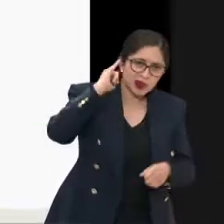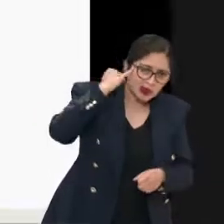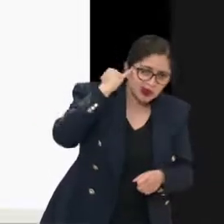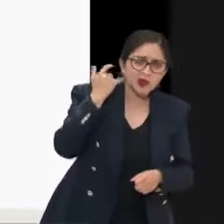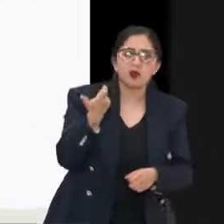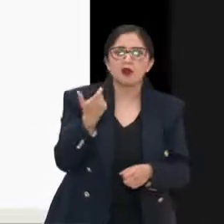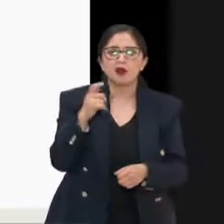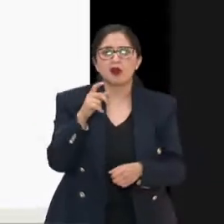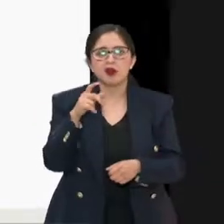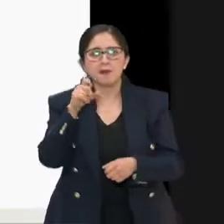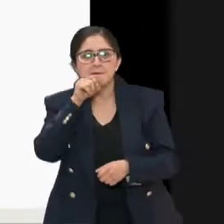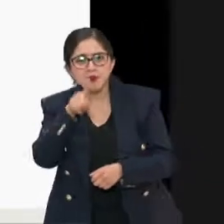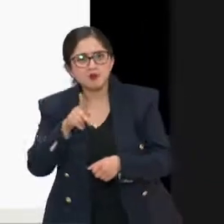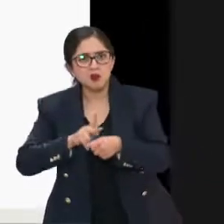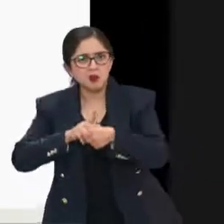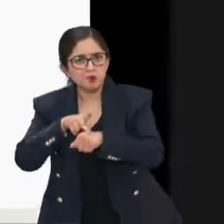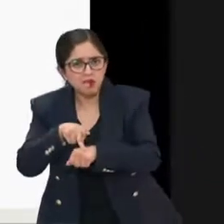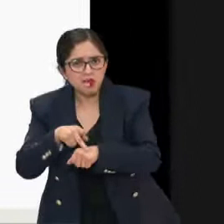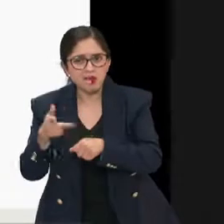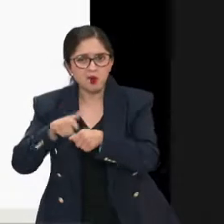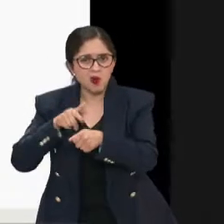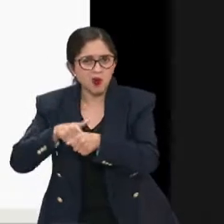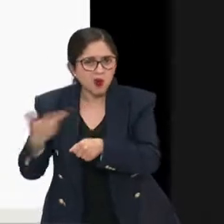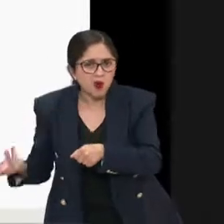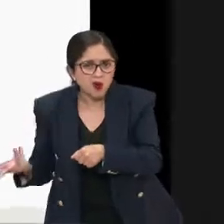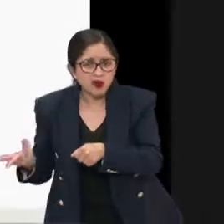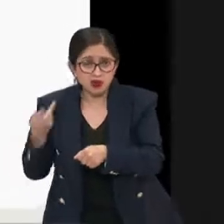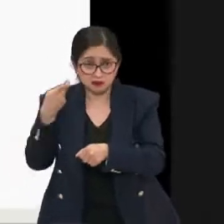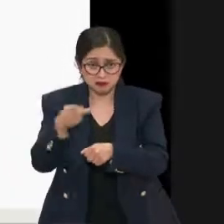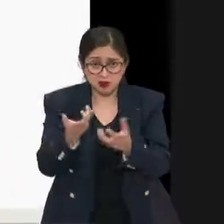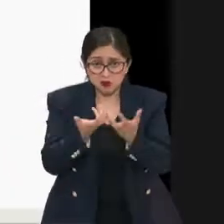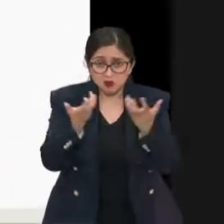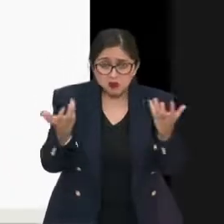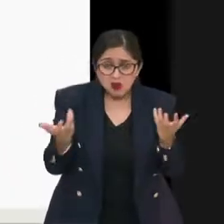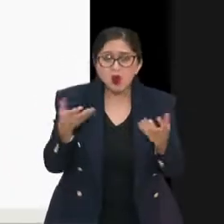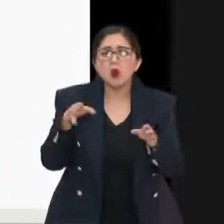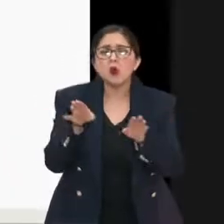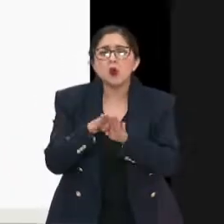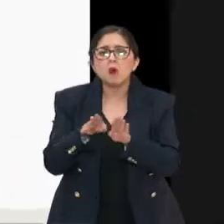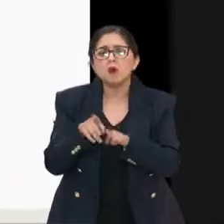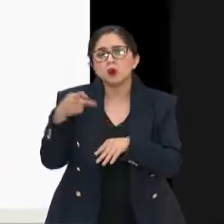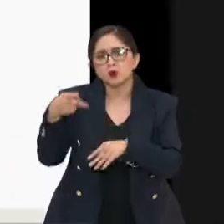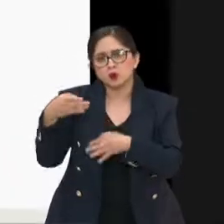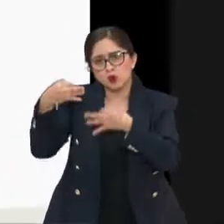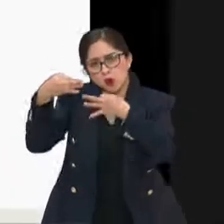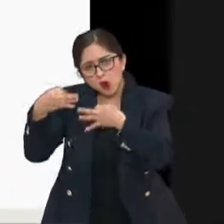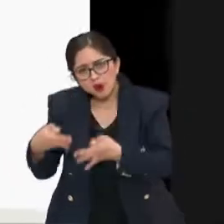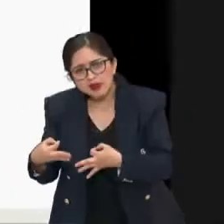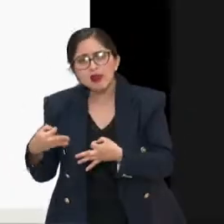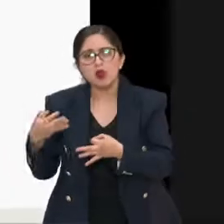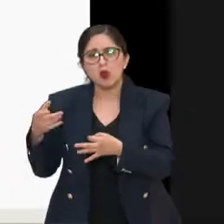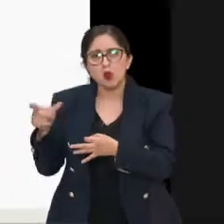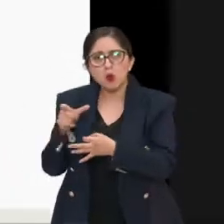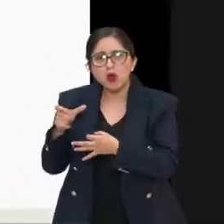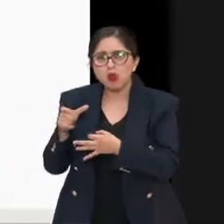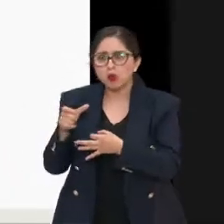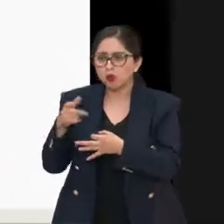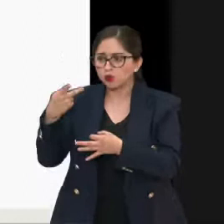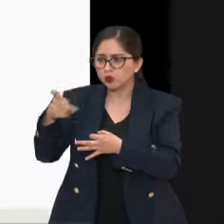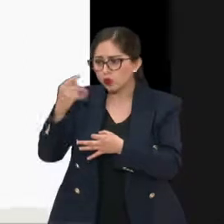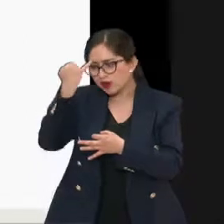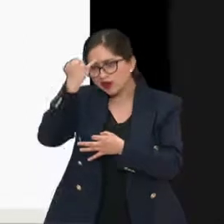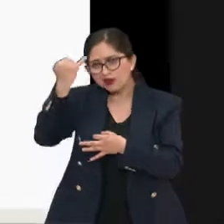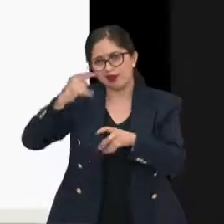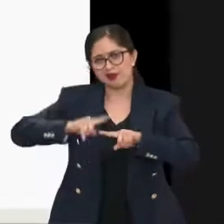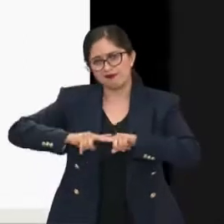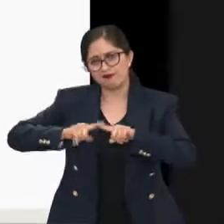of the racial and technical terms to end it in an electoral scenario of 2020. So